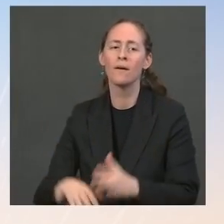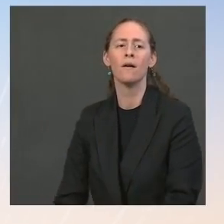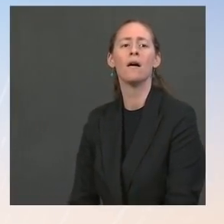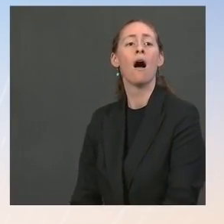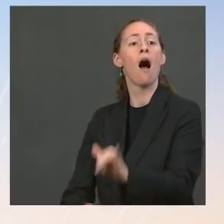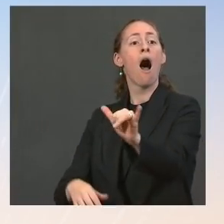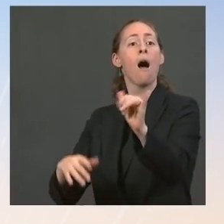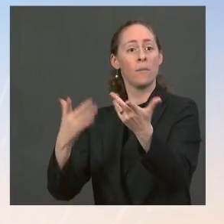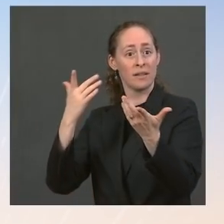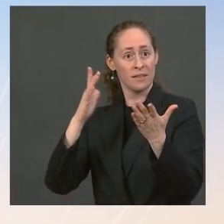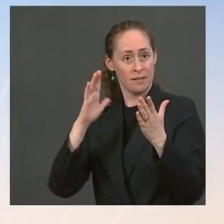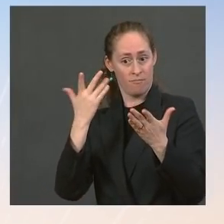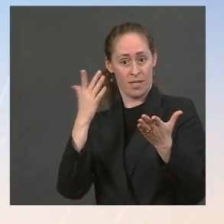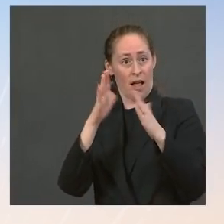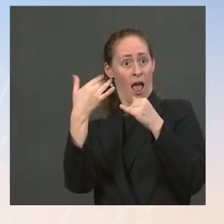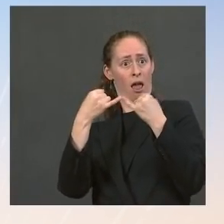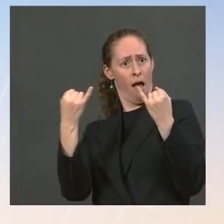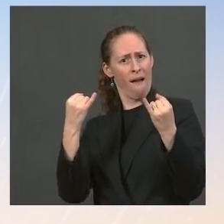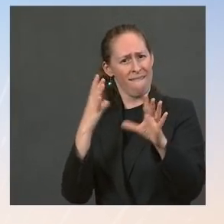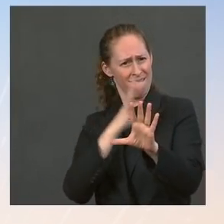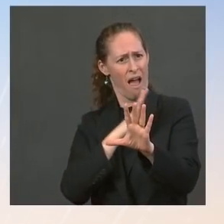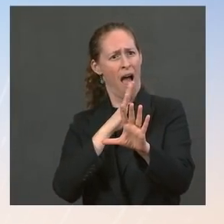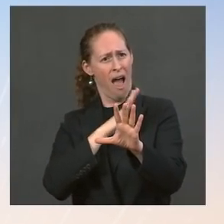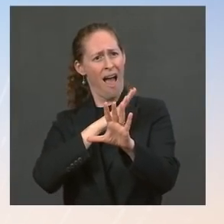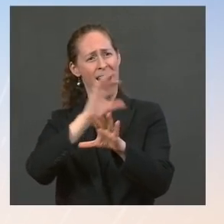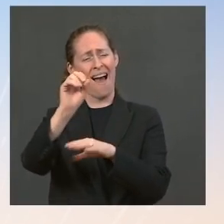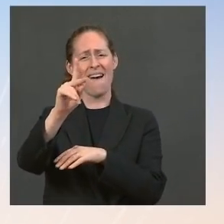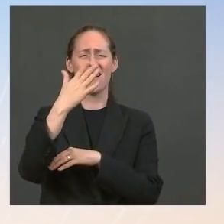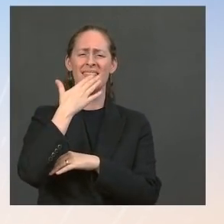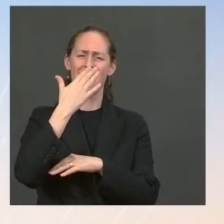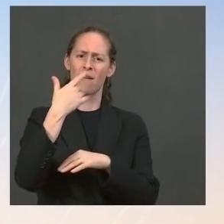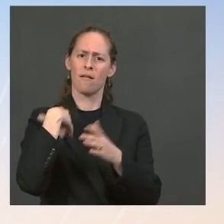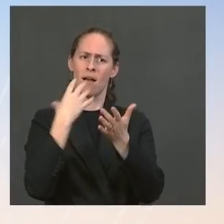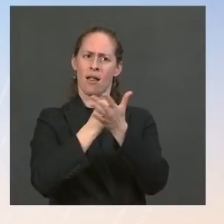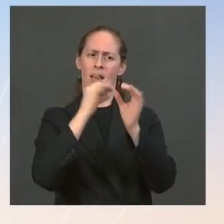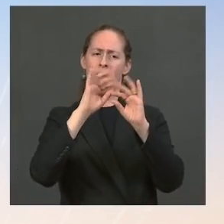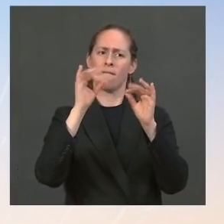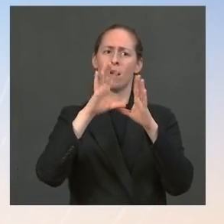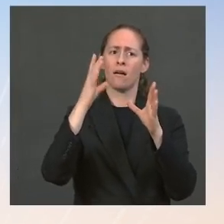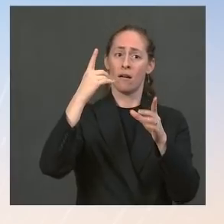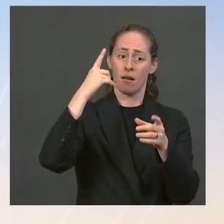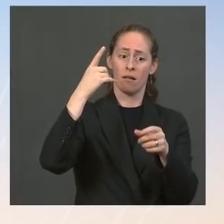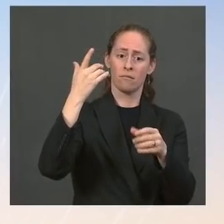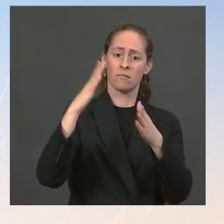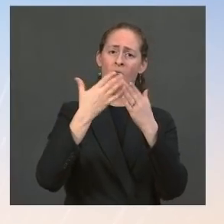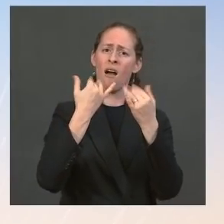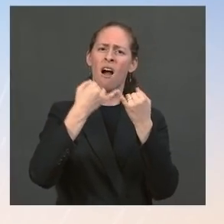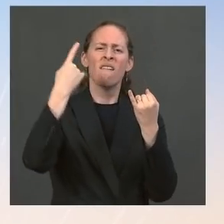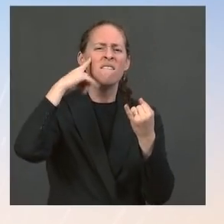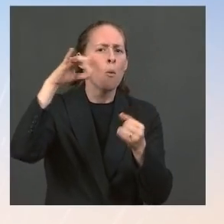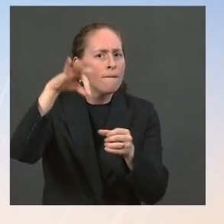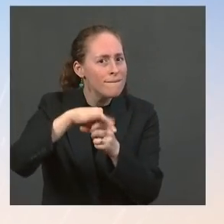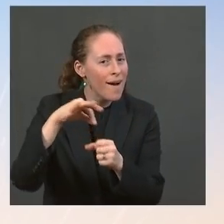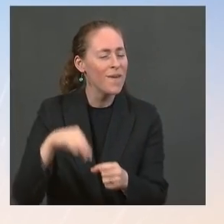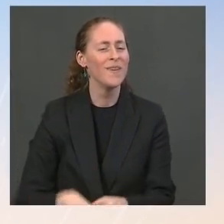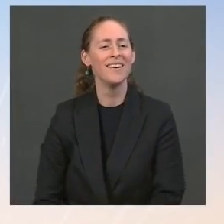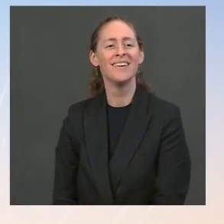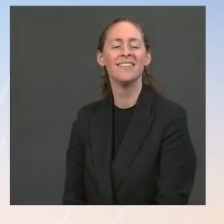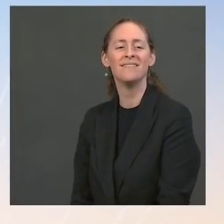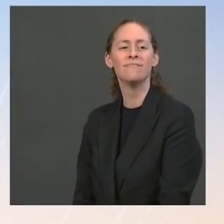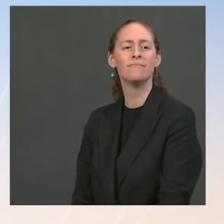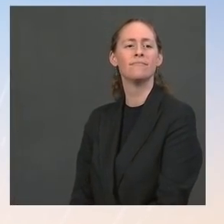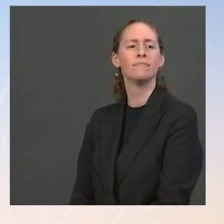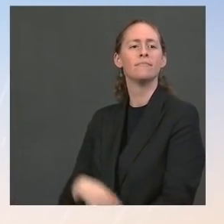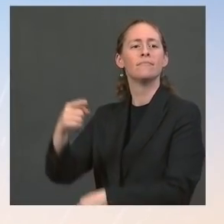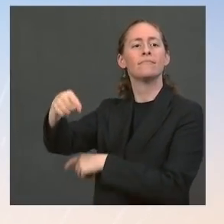using your. Okay, fair, but thank you for the clarification. They set the time of a vote. Democrats set this vote. Now